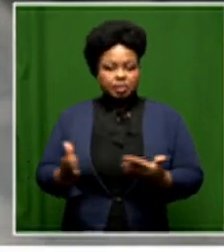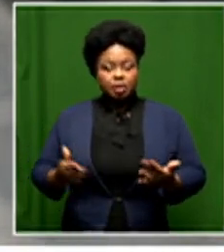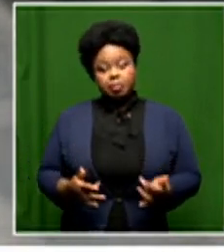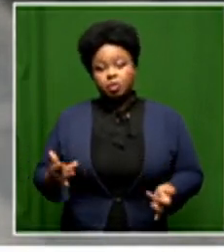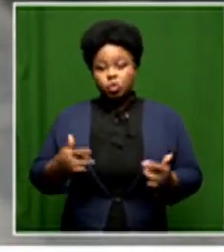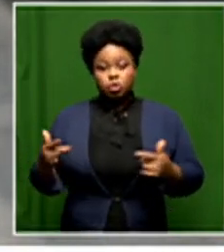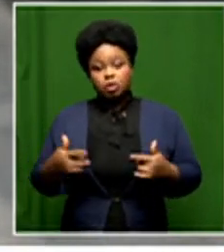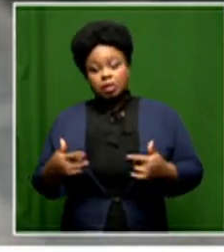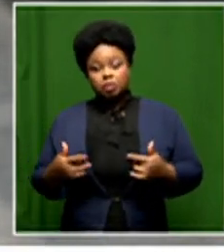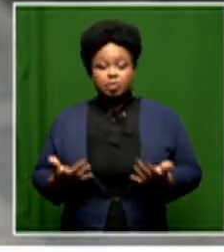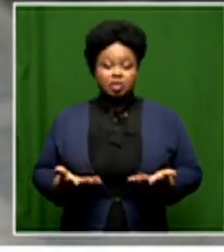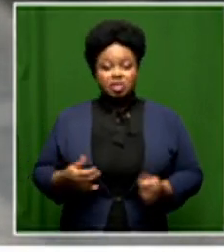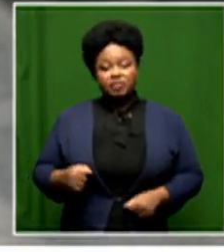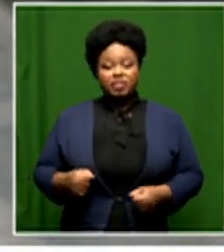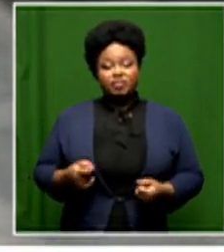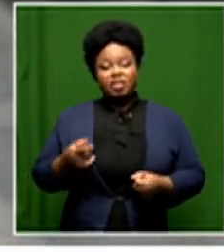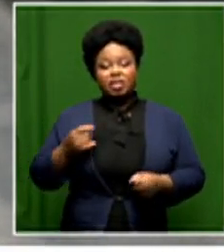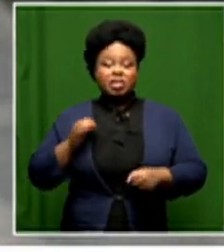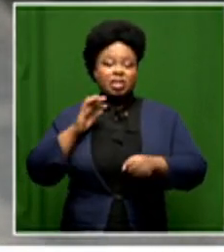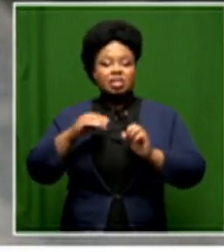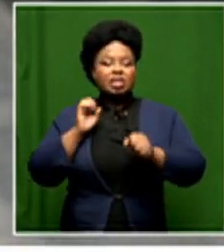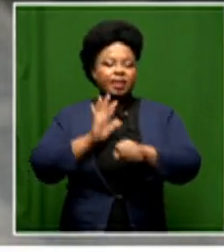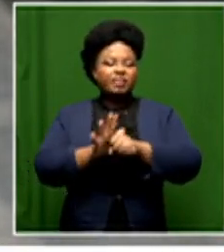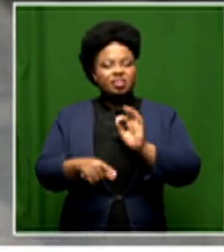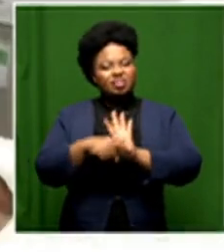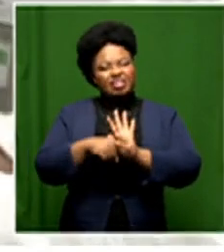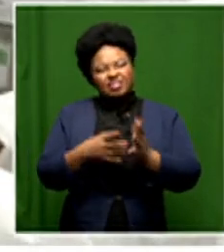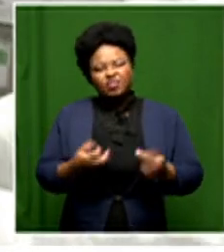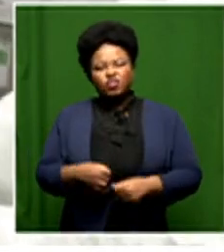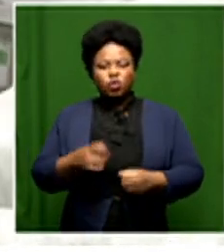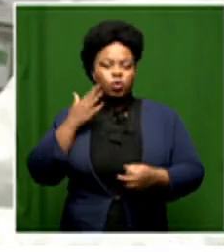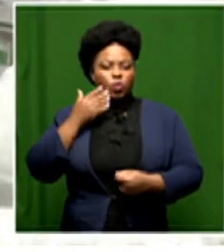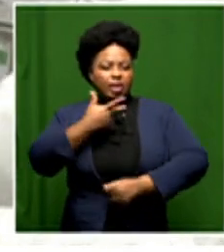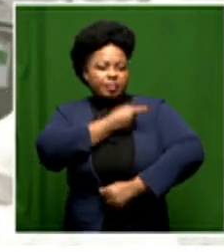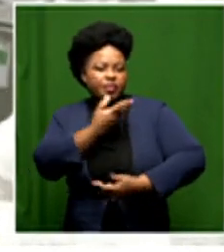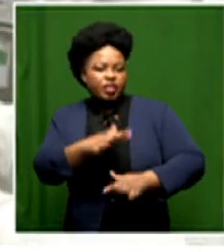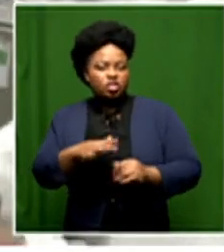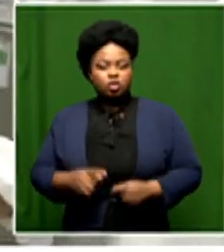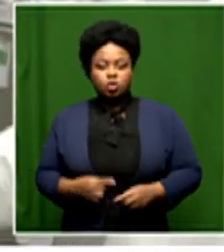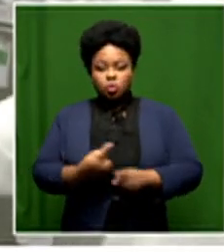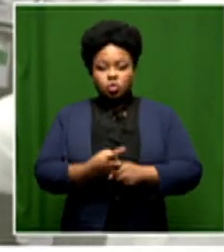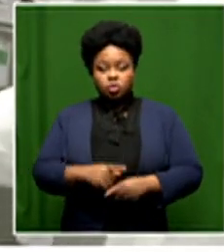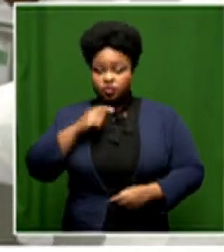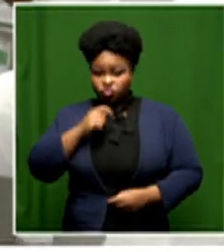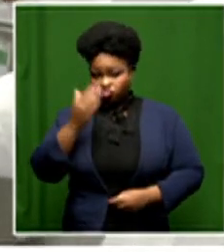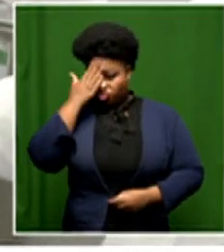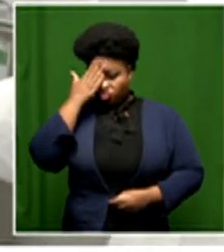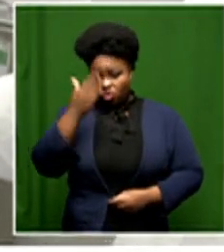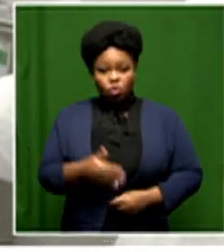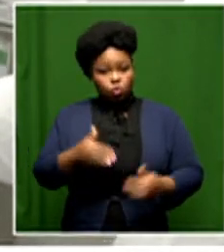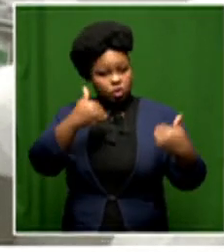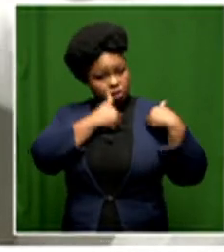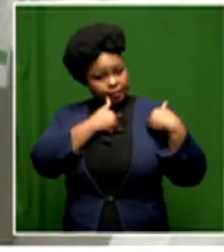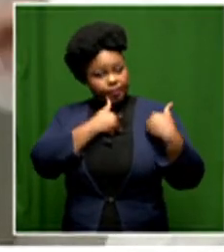about side effects and about uncertainty around the testing of the vaccine. How can we definitely know this vaccine